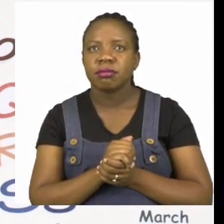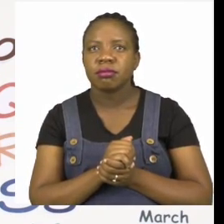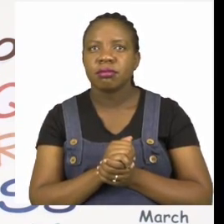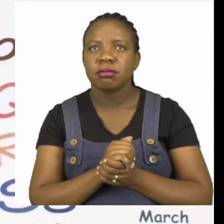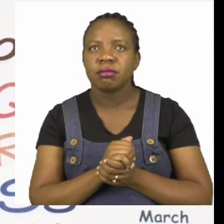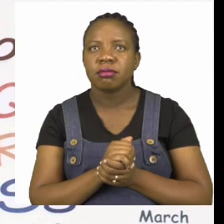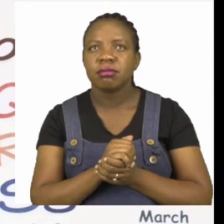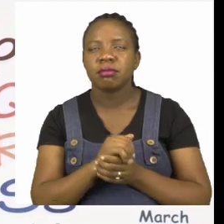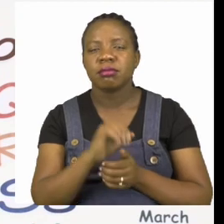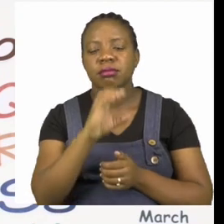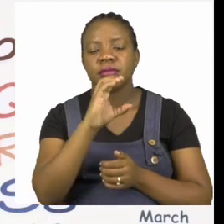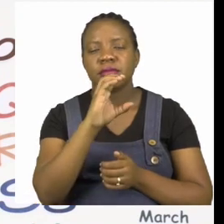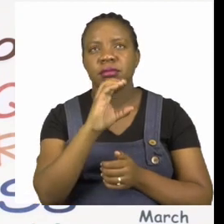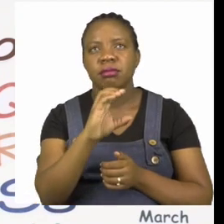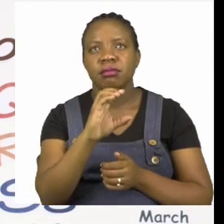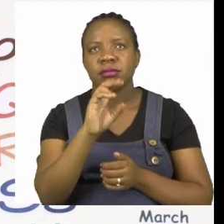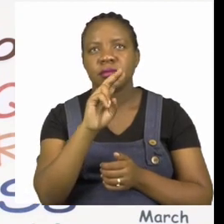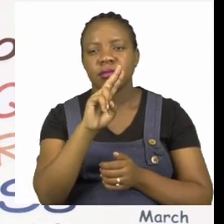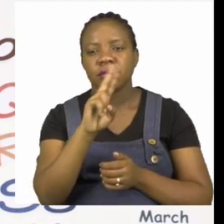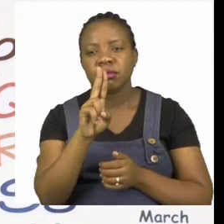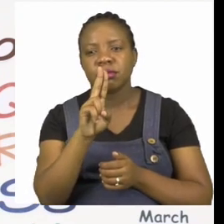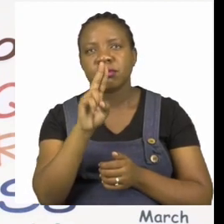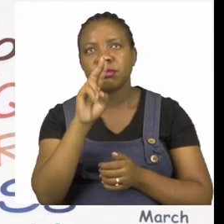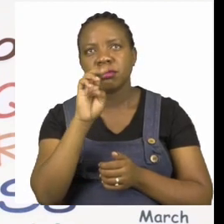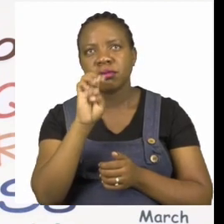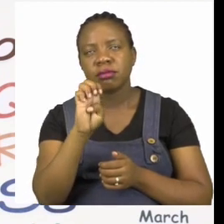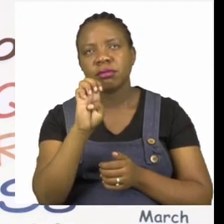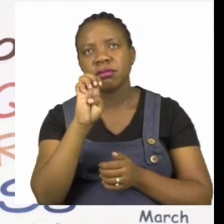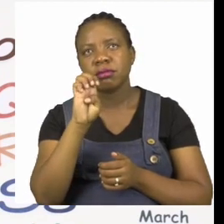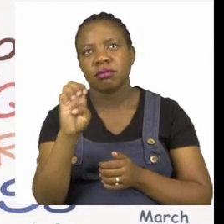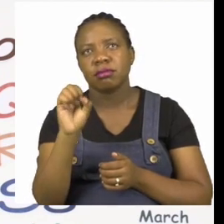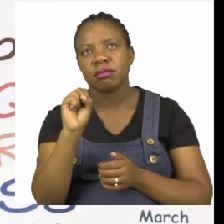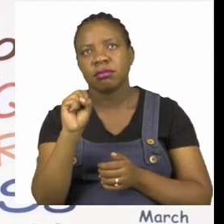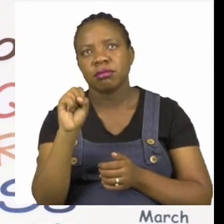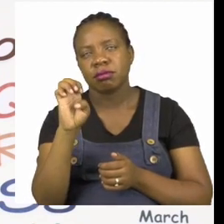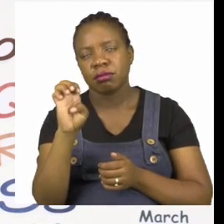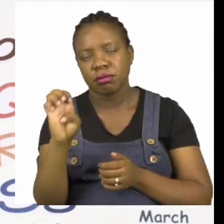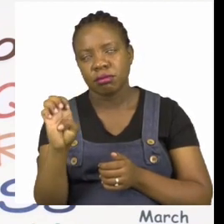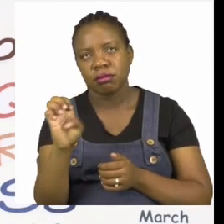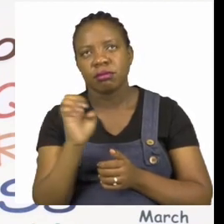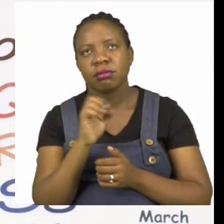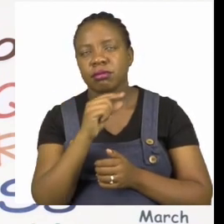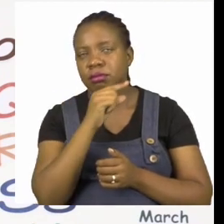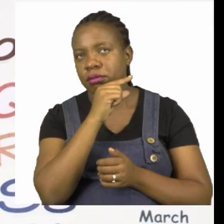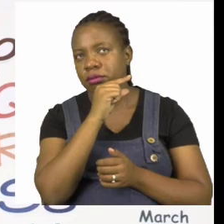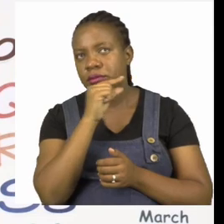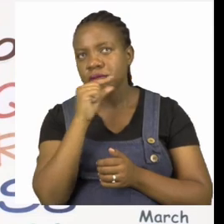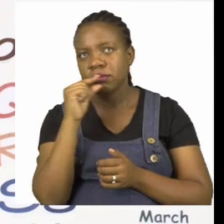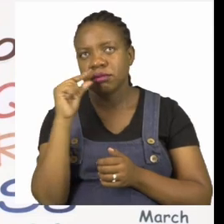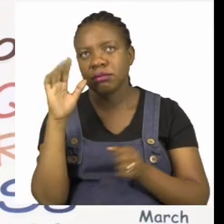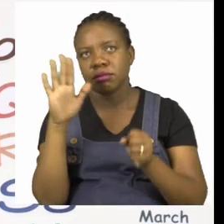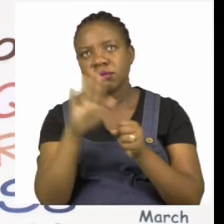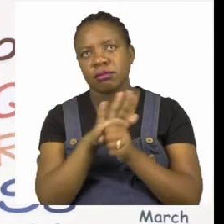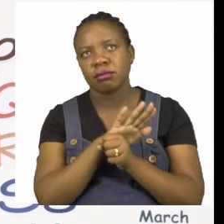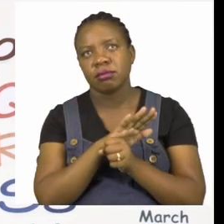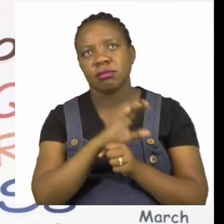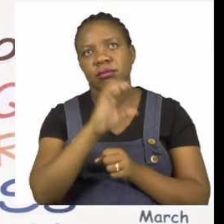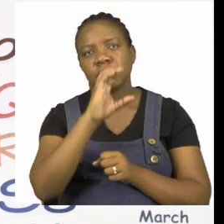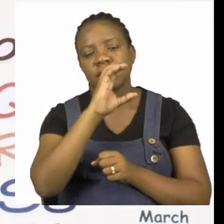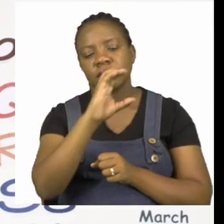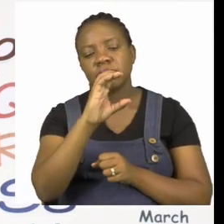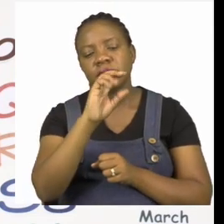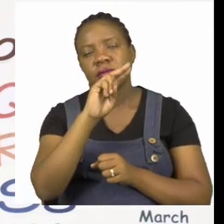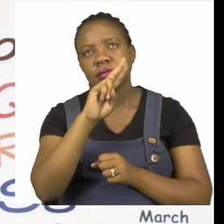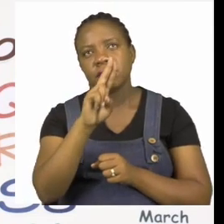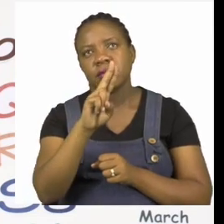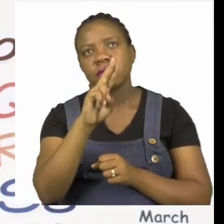say ch-ease. Together it becomes cheese. Good job. So go ahead and fill